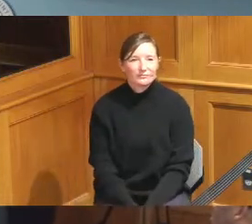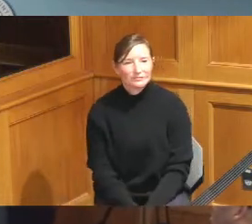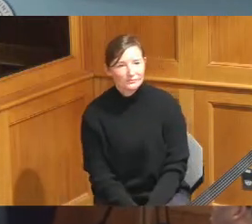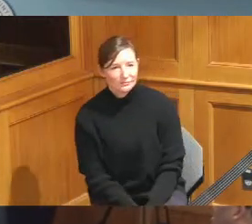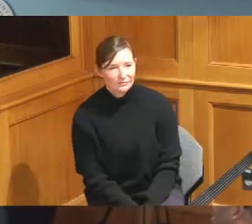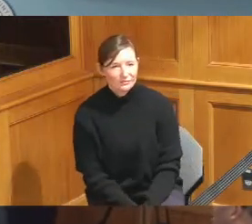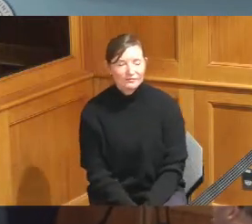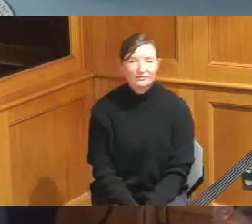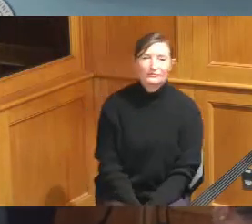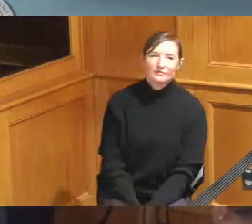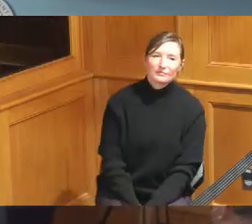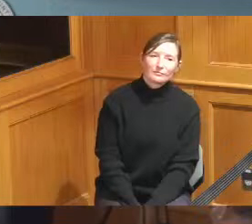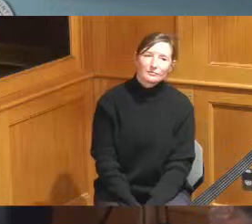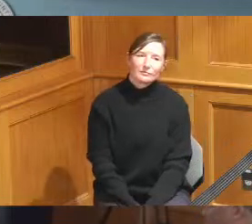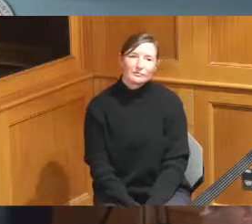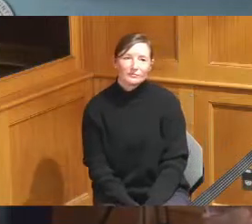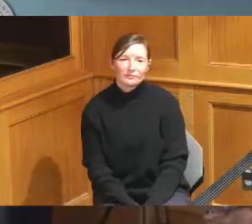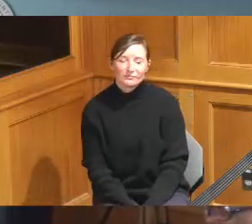Deontay.